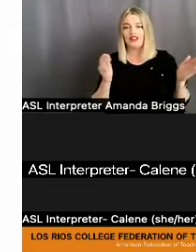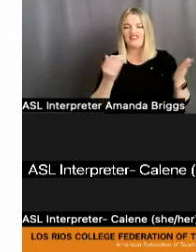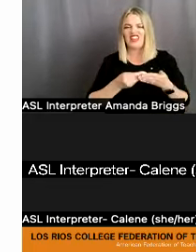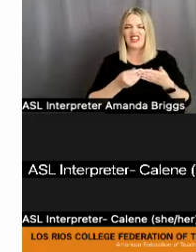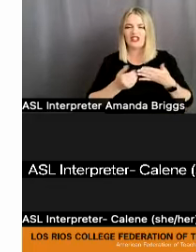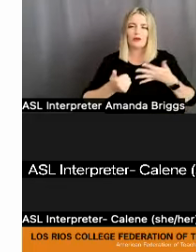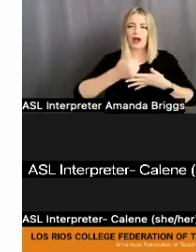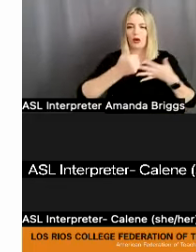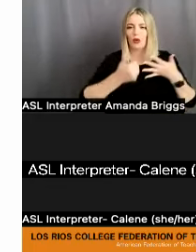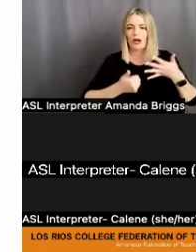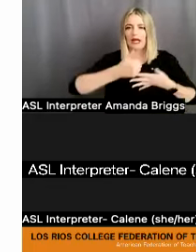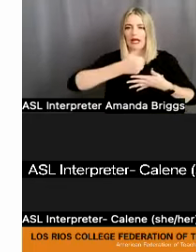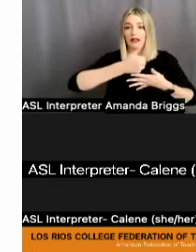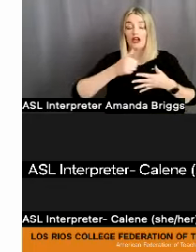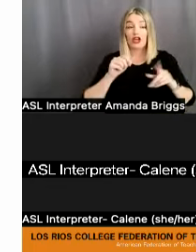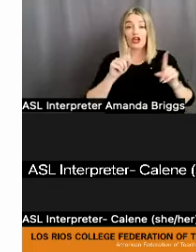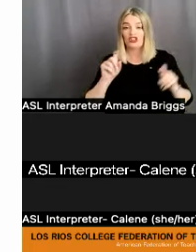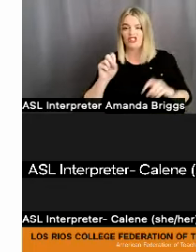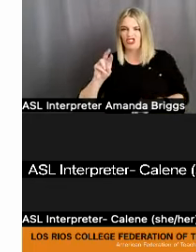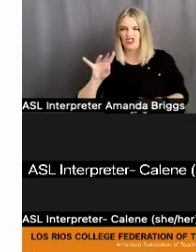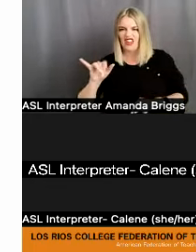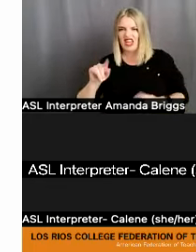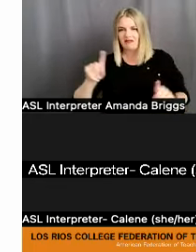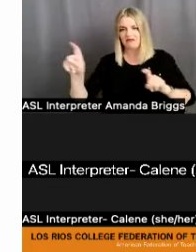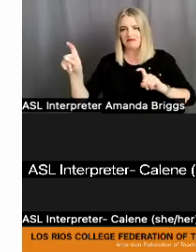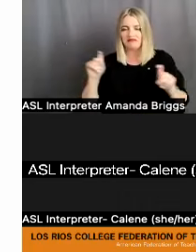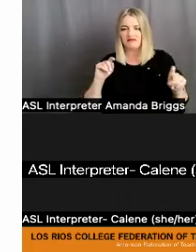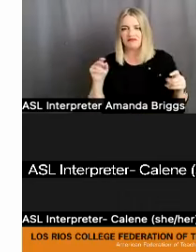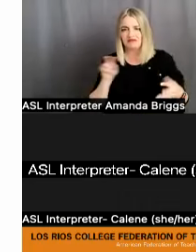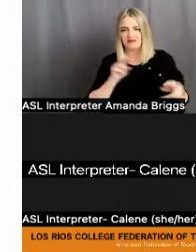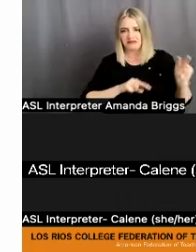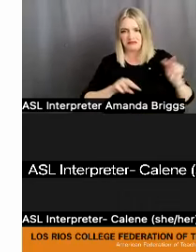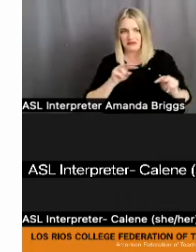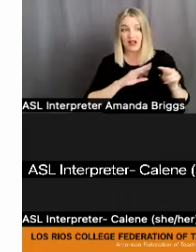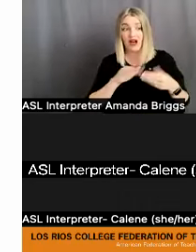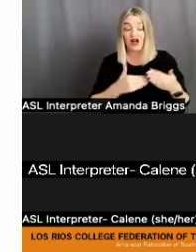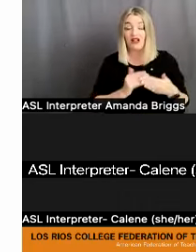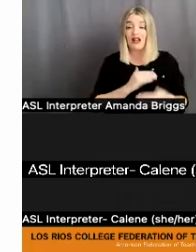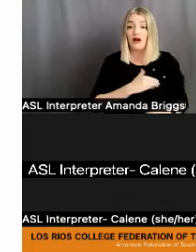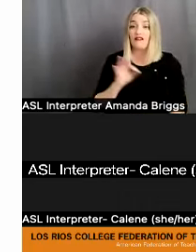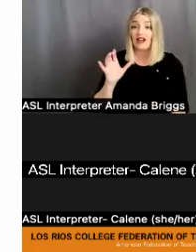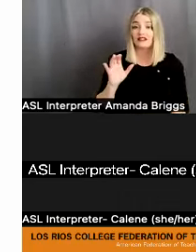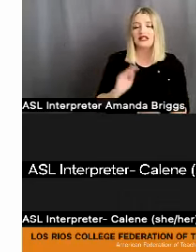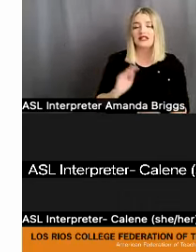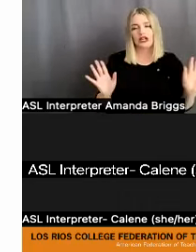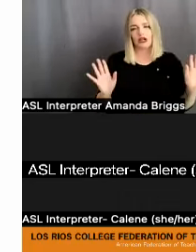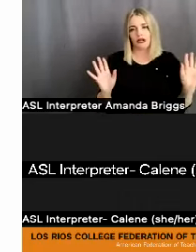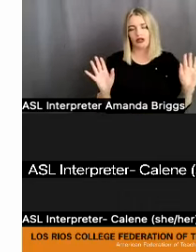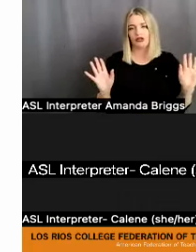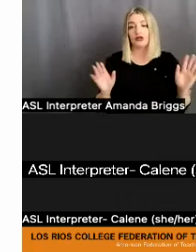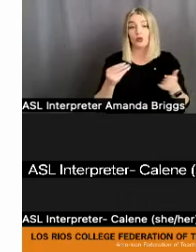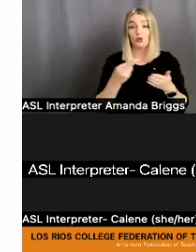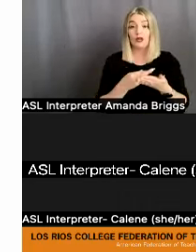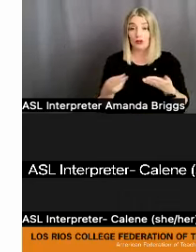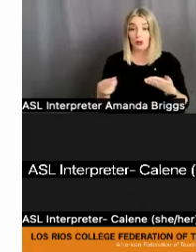at the survey that was done of all of our faculty, it was pretty clear that in terms of